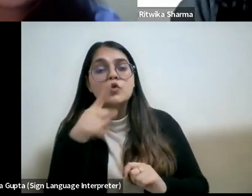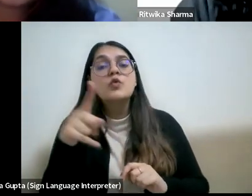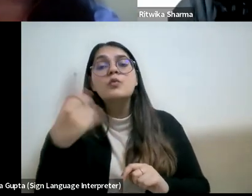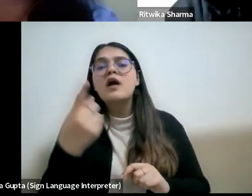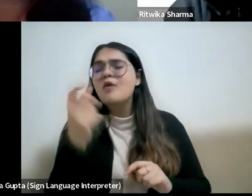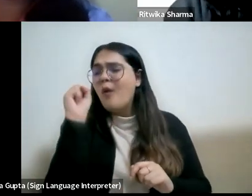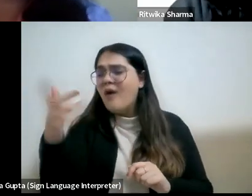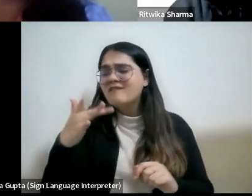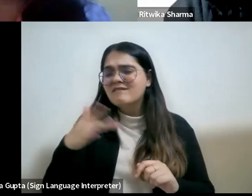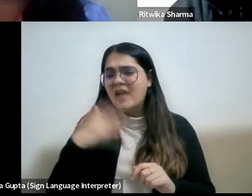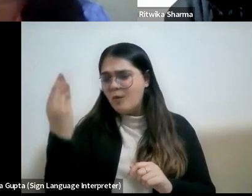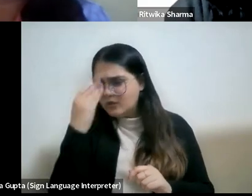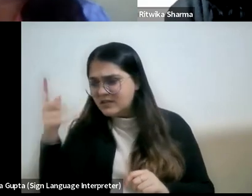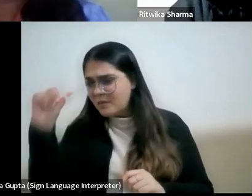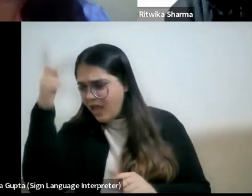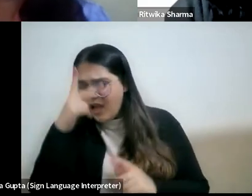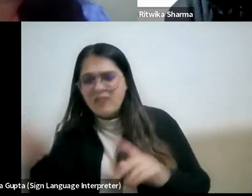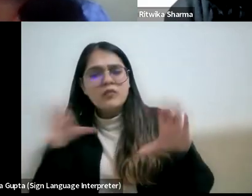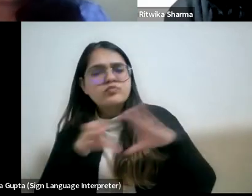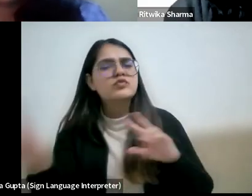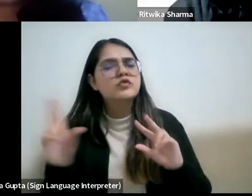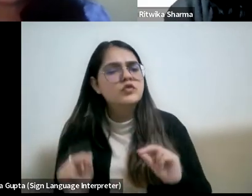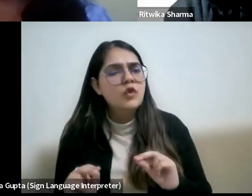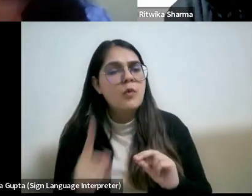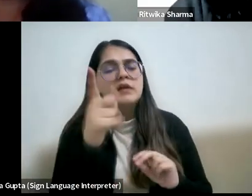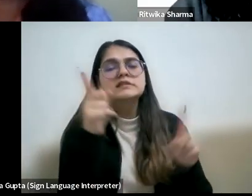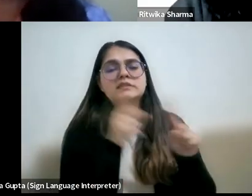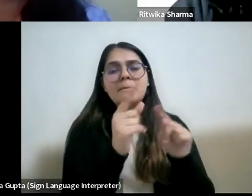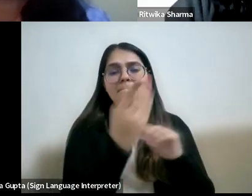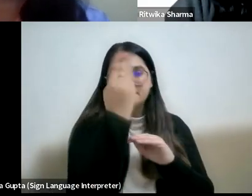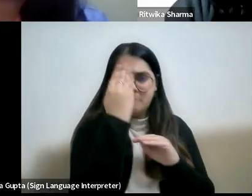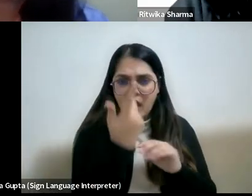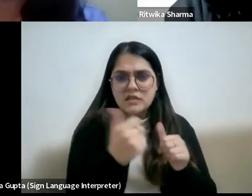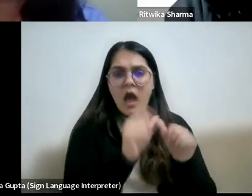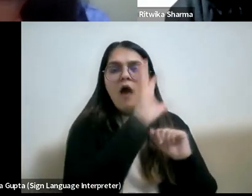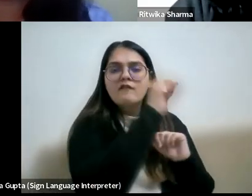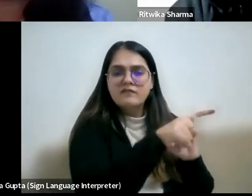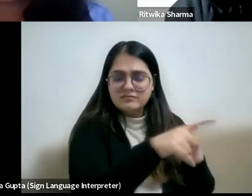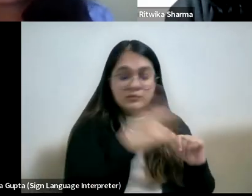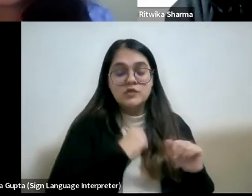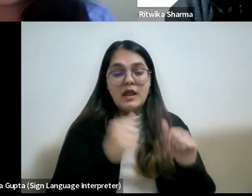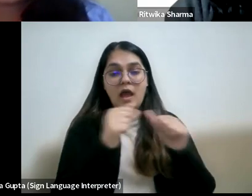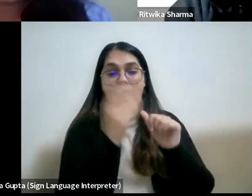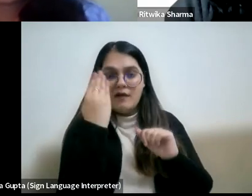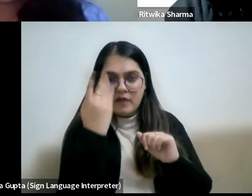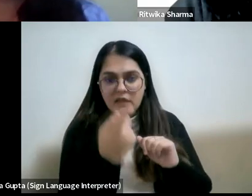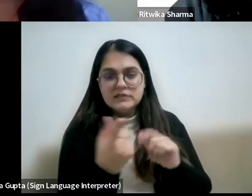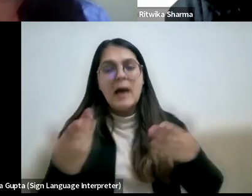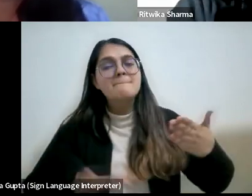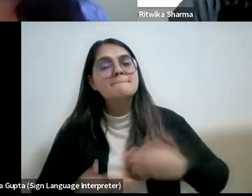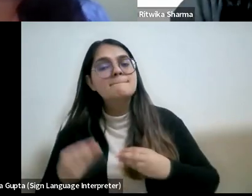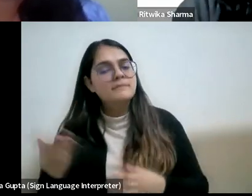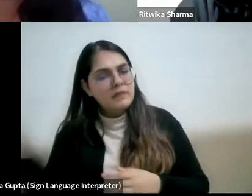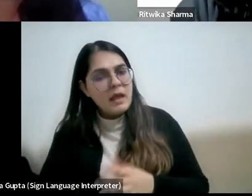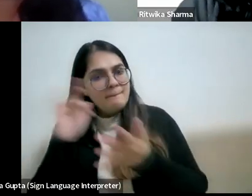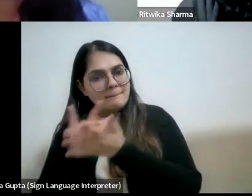and especially the countries that they have mentioned, Afghanistan, Pakistan, and Bangladesh. They are supposedly Muslim majority countries. And